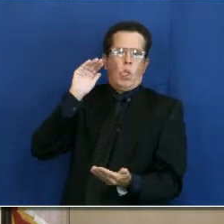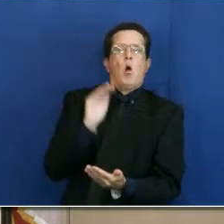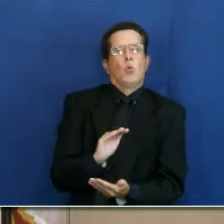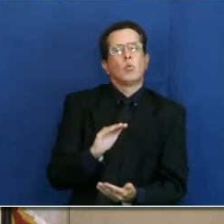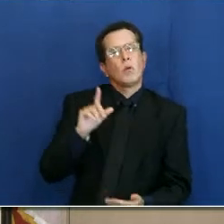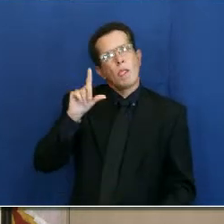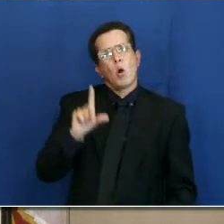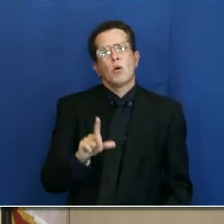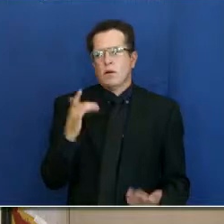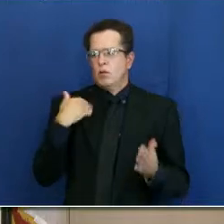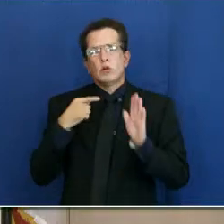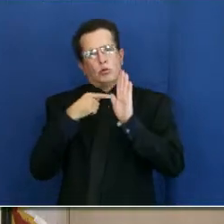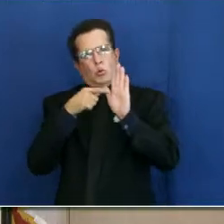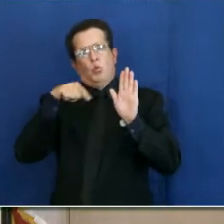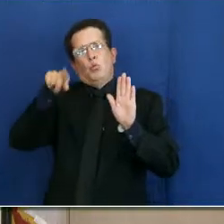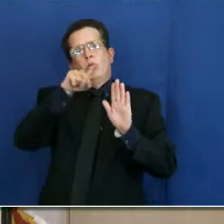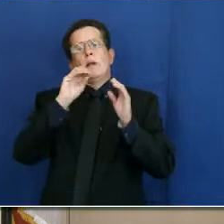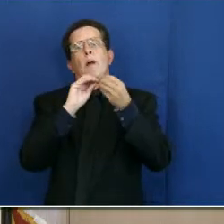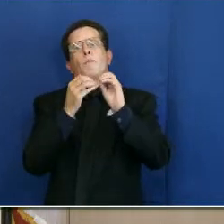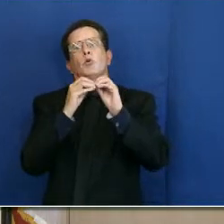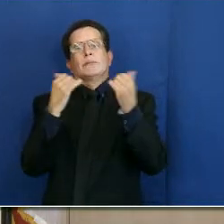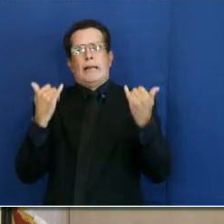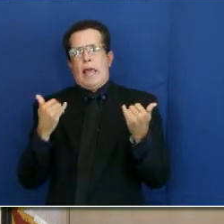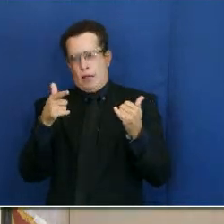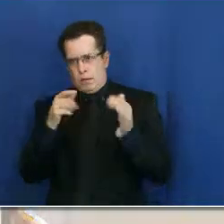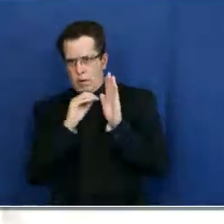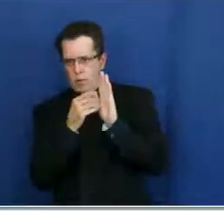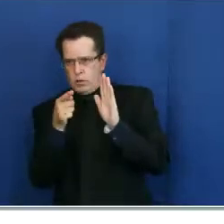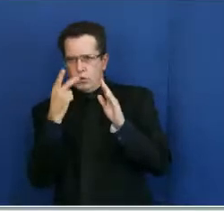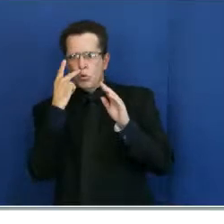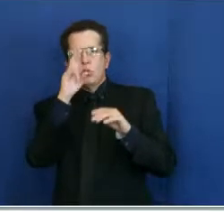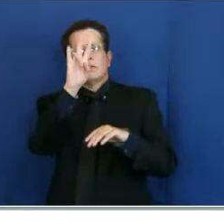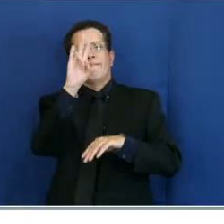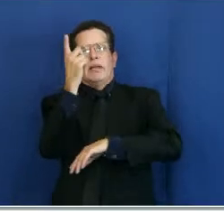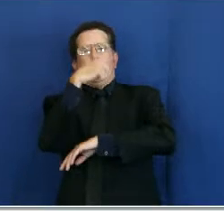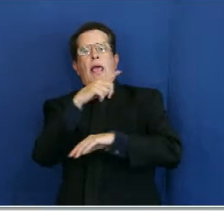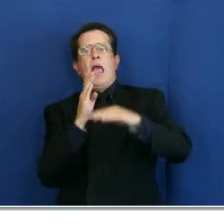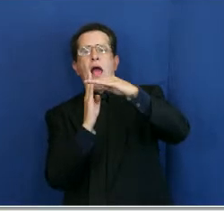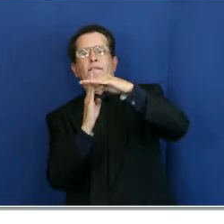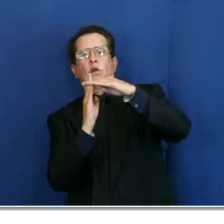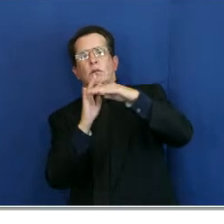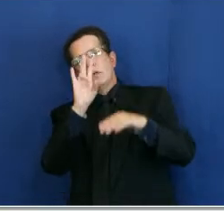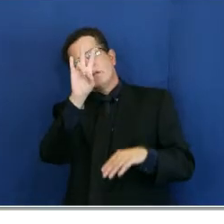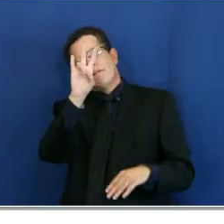into today's numbers. Today we're reporting a 7-day average of daily tests at